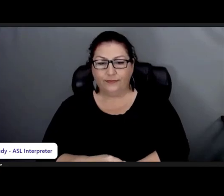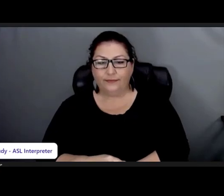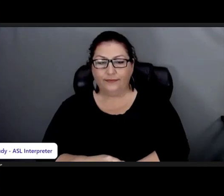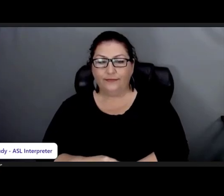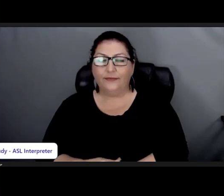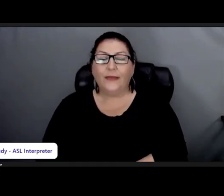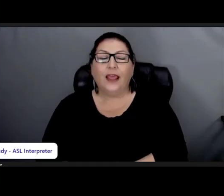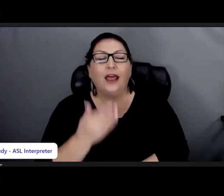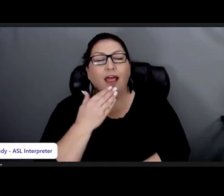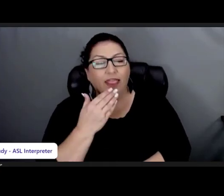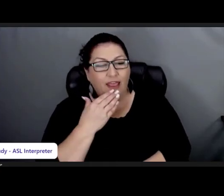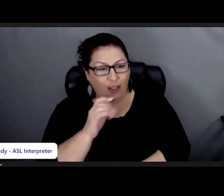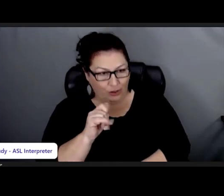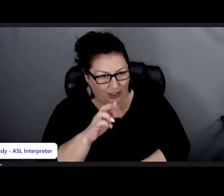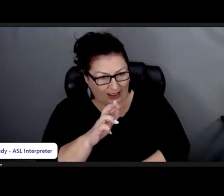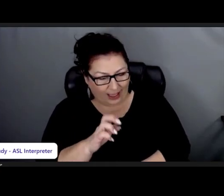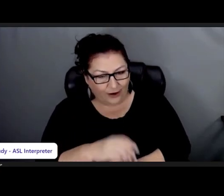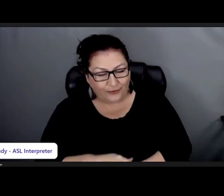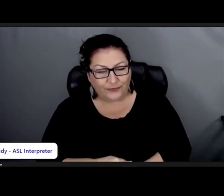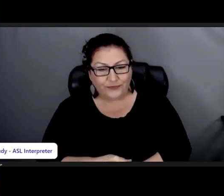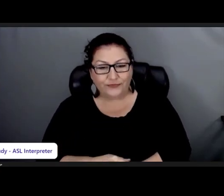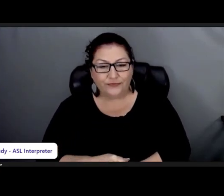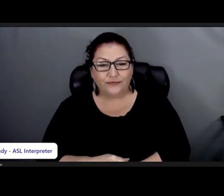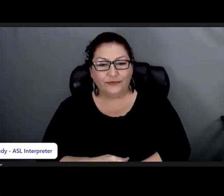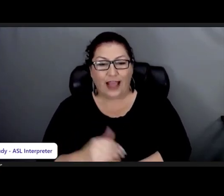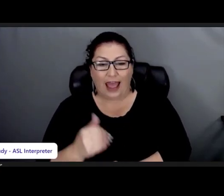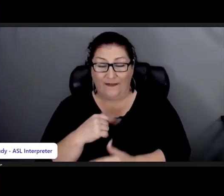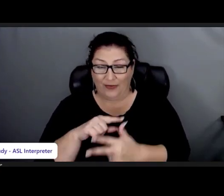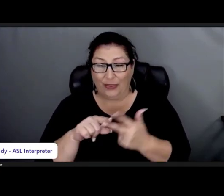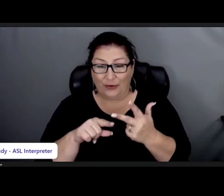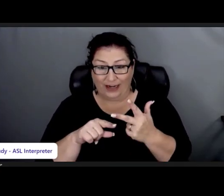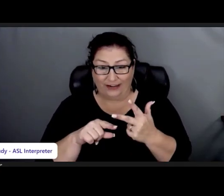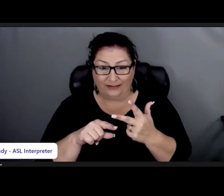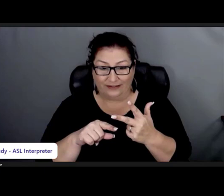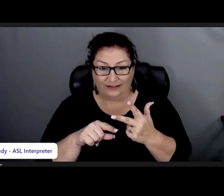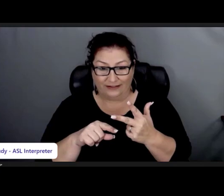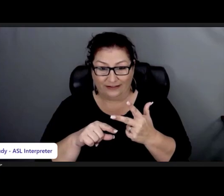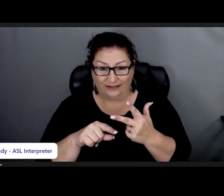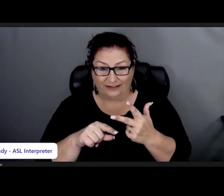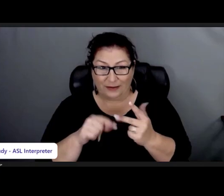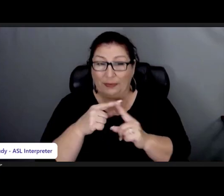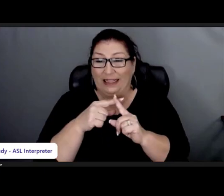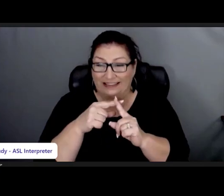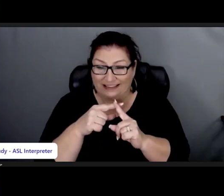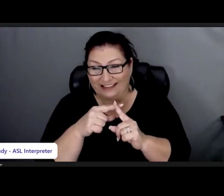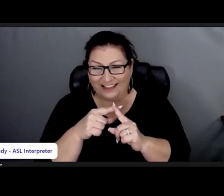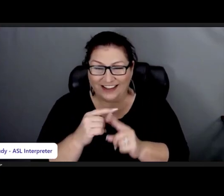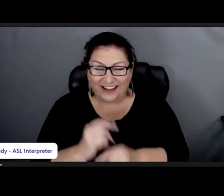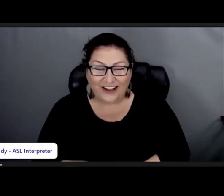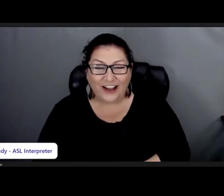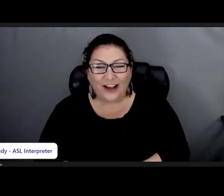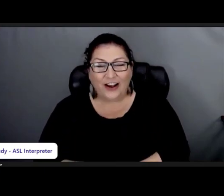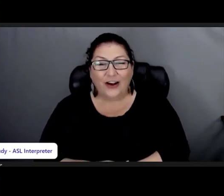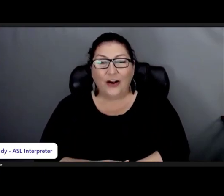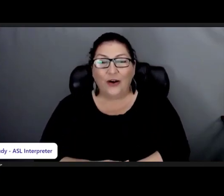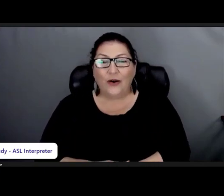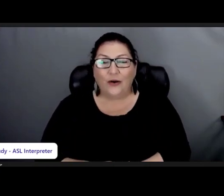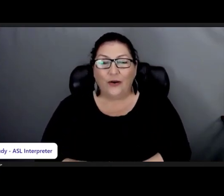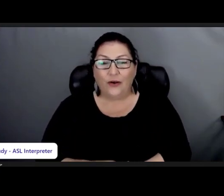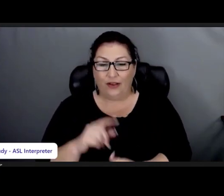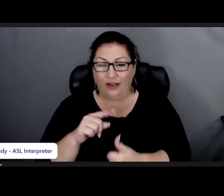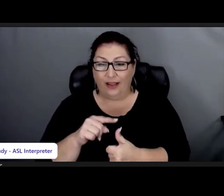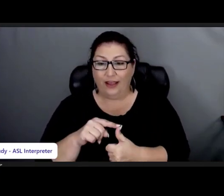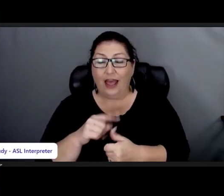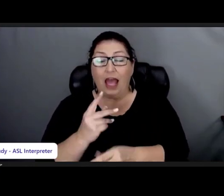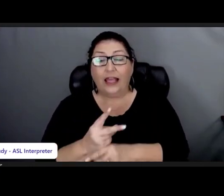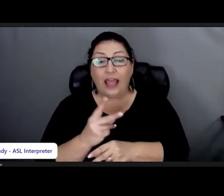Thank you, Claire. I have three plus. One, that care